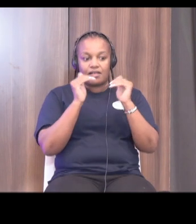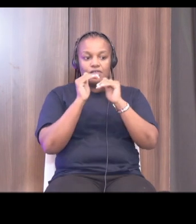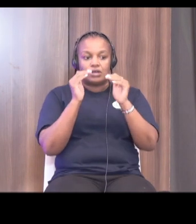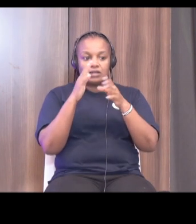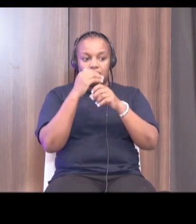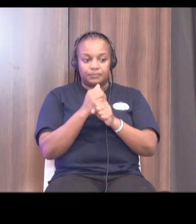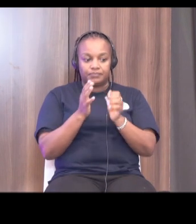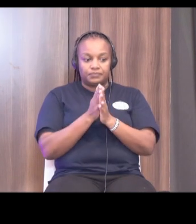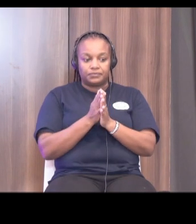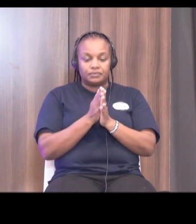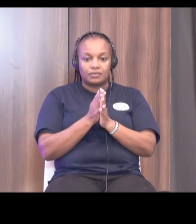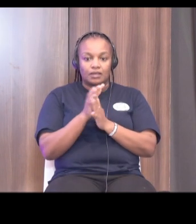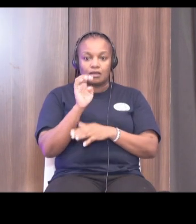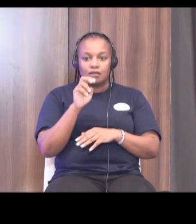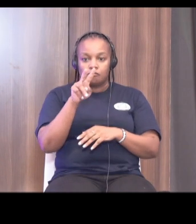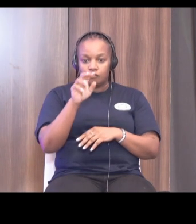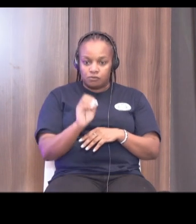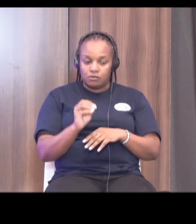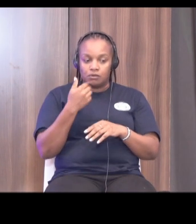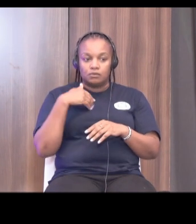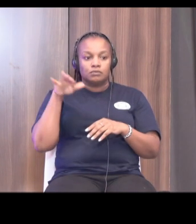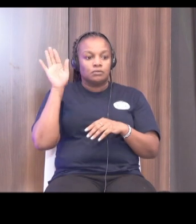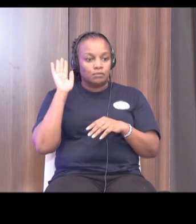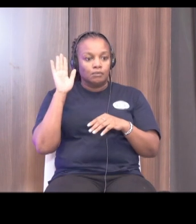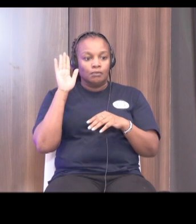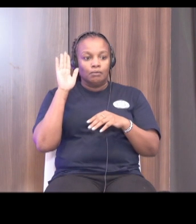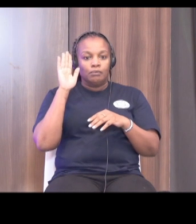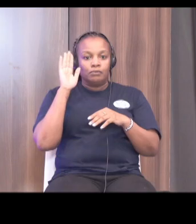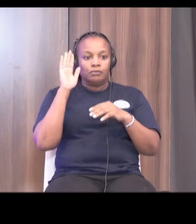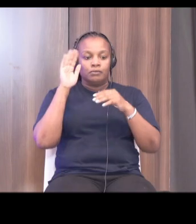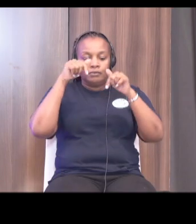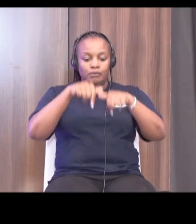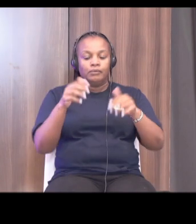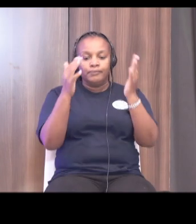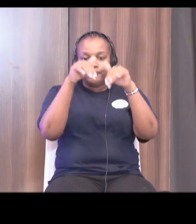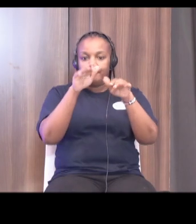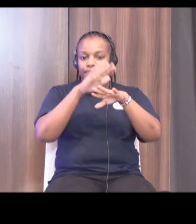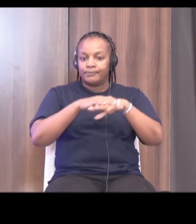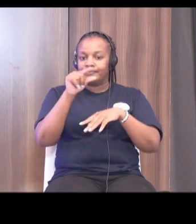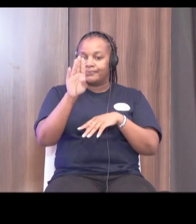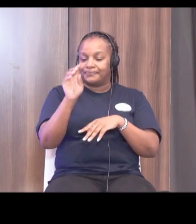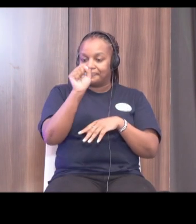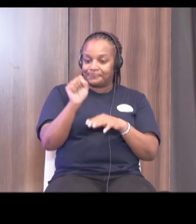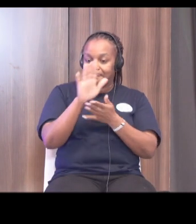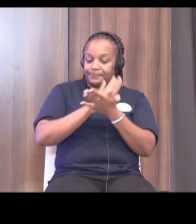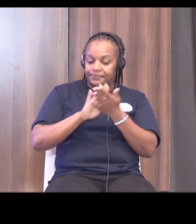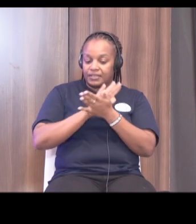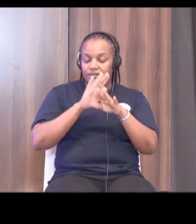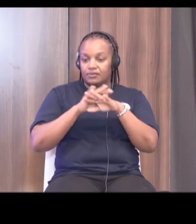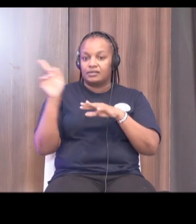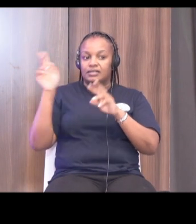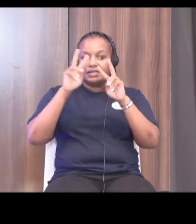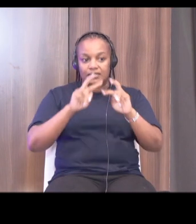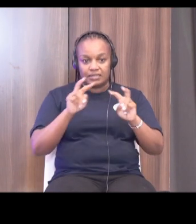associated with what you've all been hearing about in this conference, levels associated with reduced risk of invasive GBS disease based on all these natural history studies that have